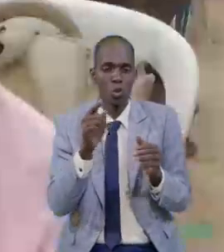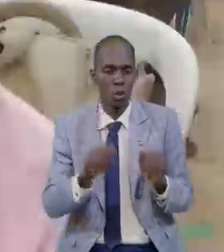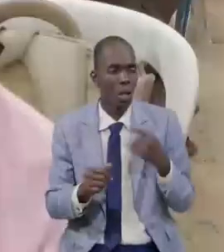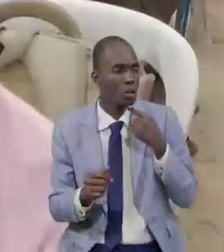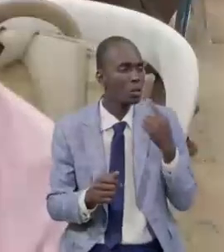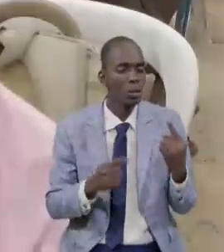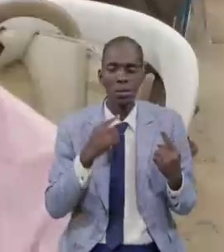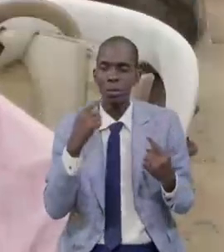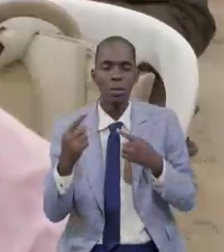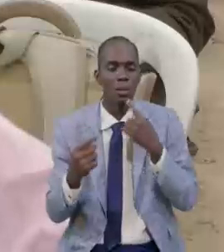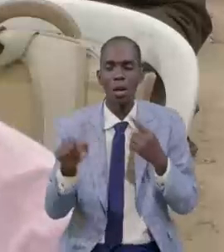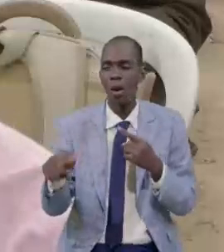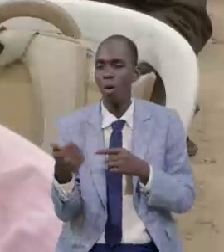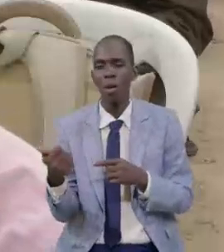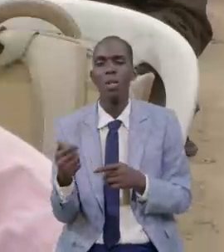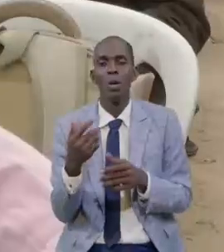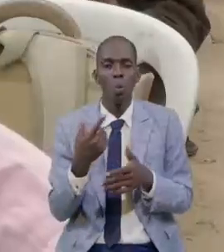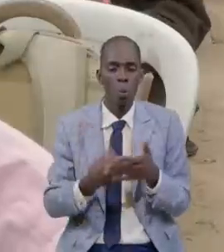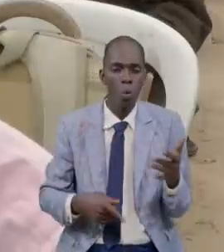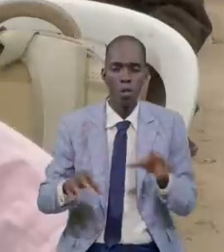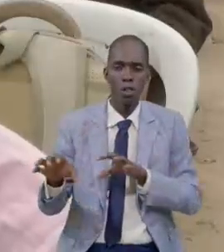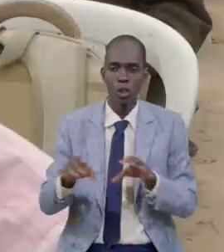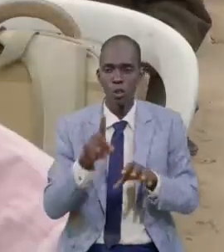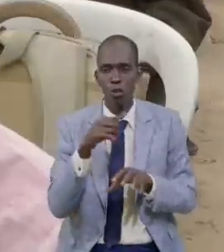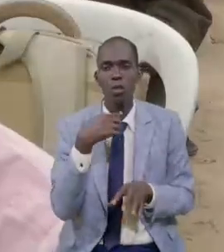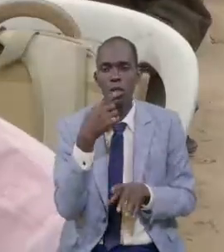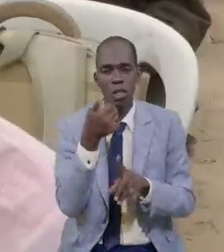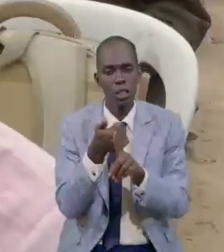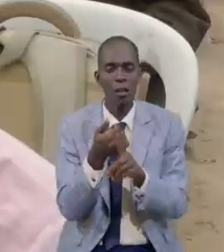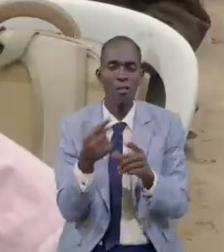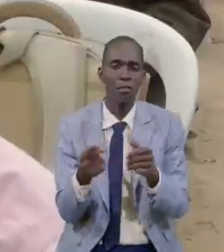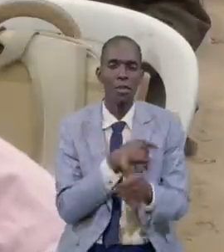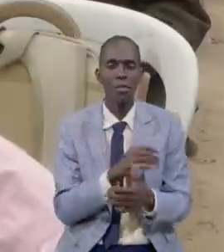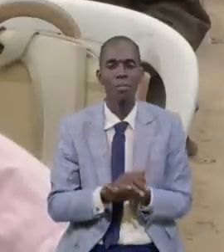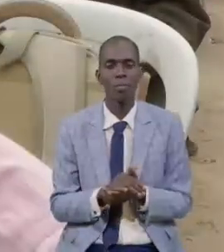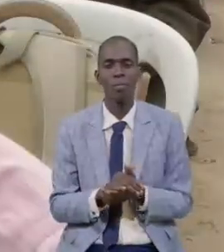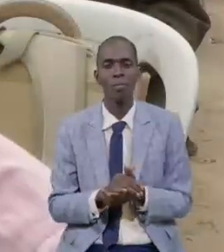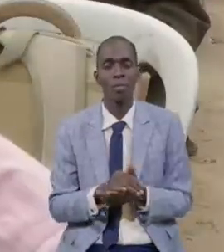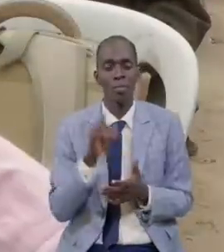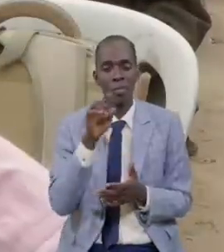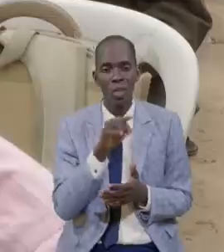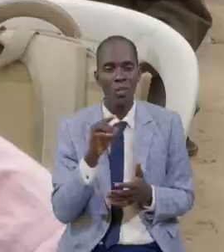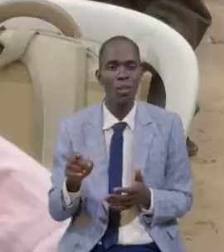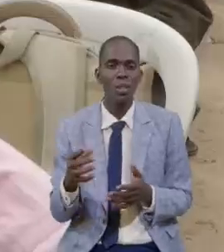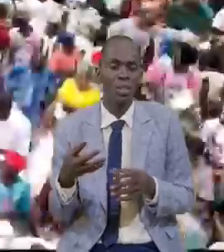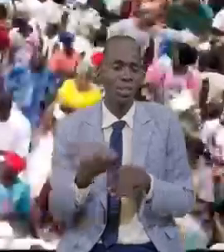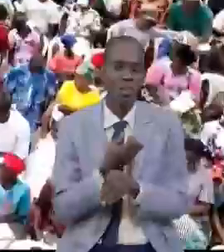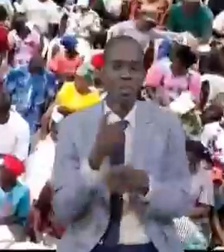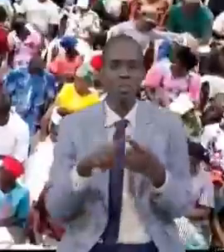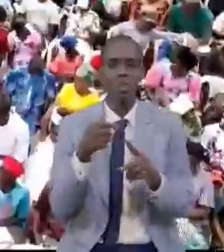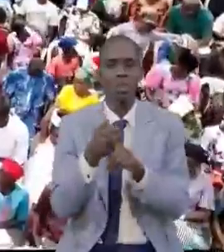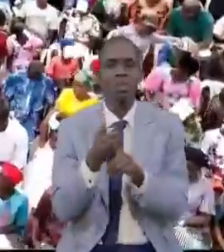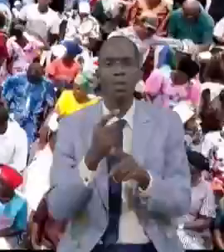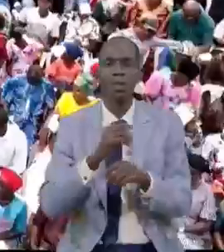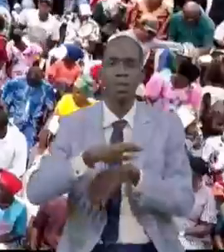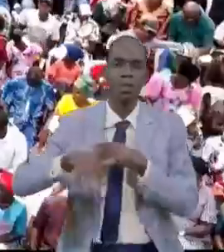tell yourself. Wherefore, take unto you the whole armor of God, that ye may